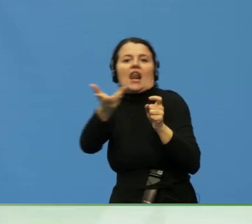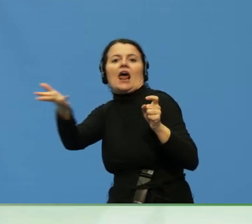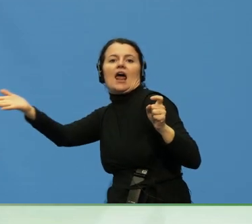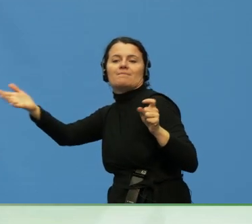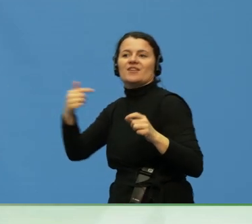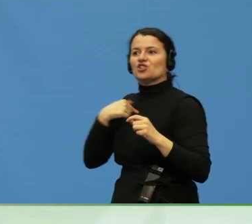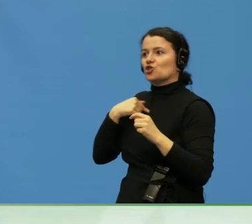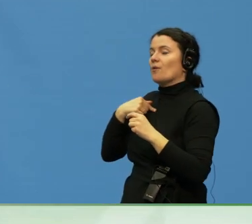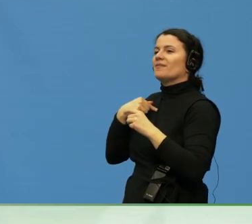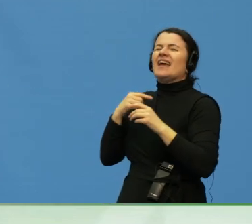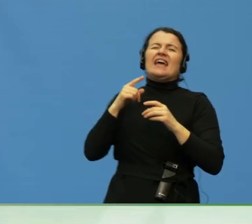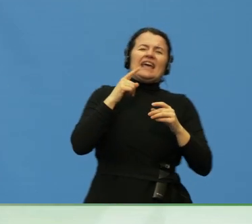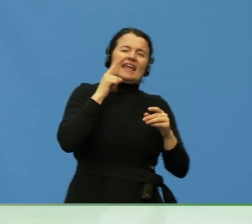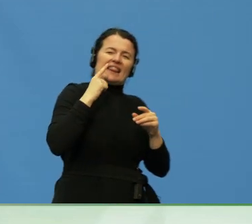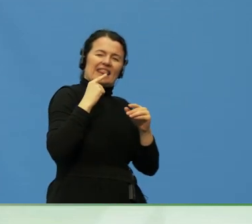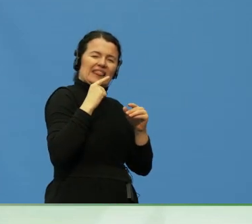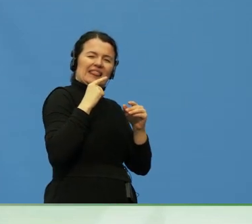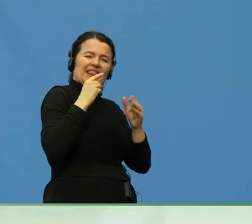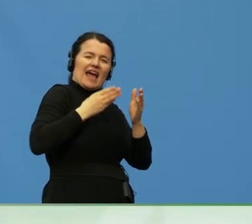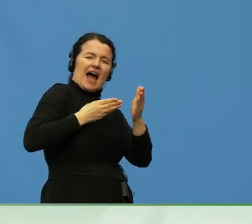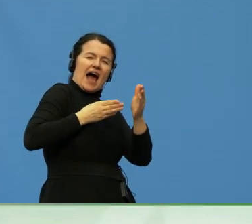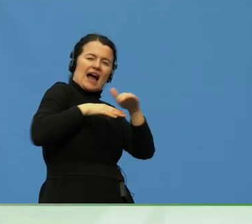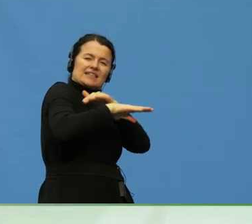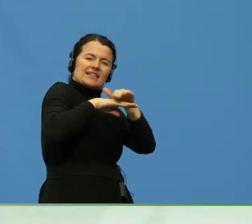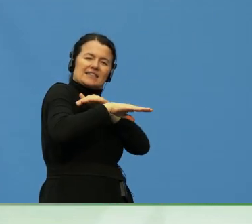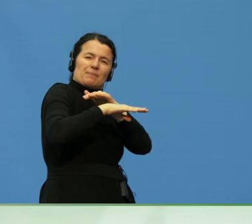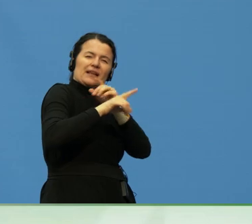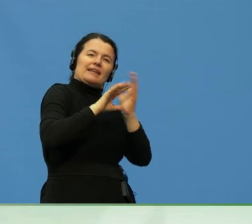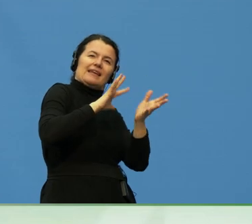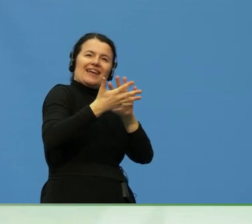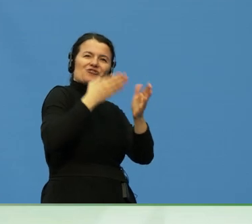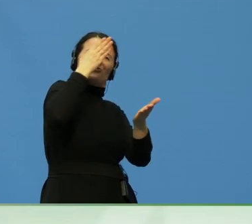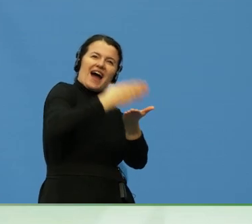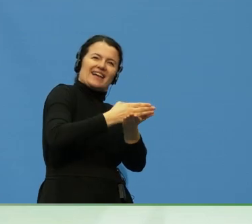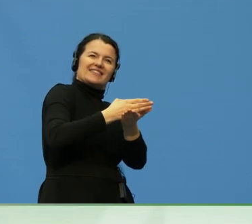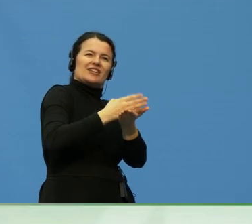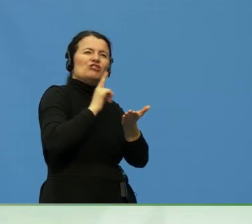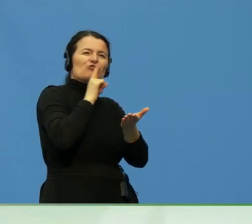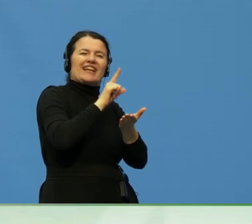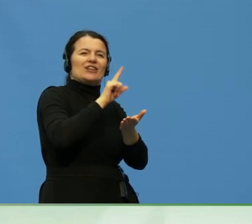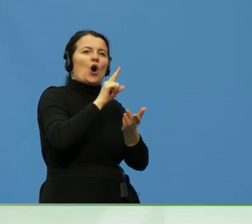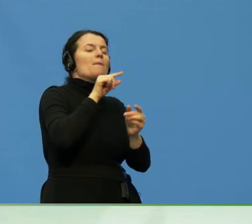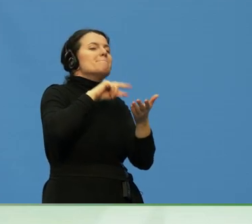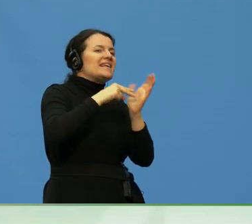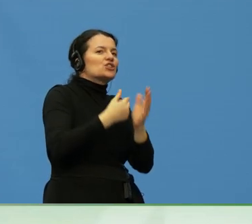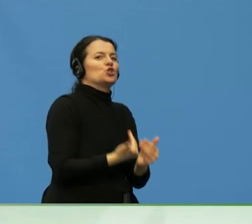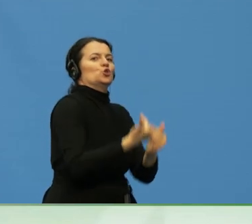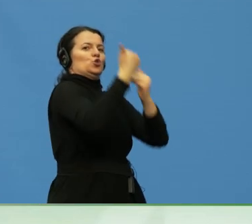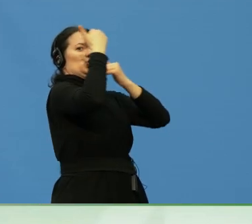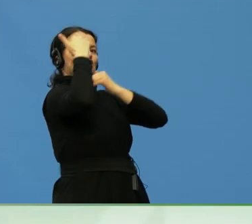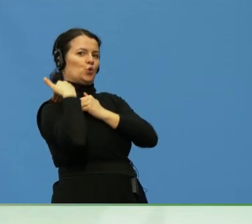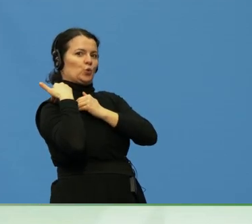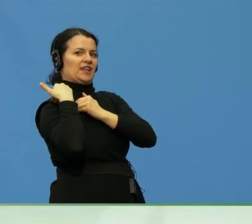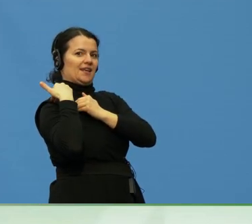sort of right. But in international law, it's a duty on governments which have